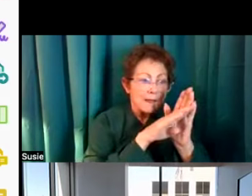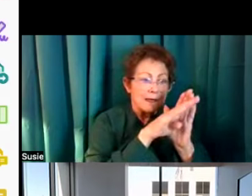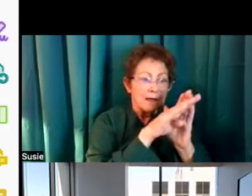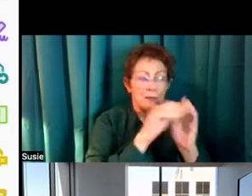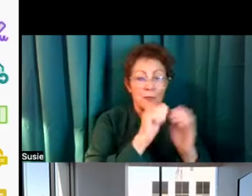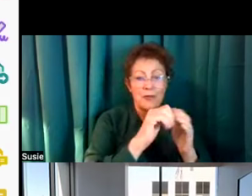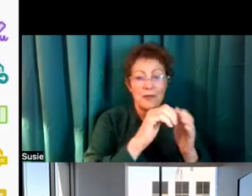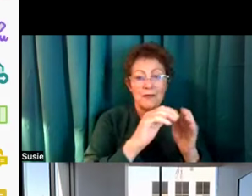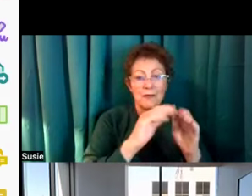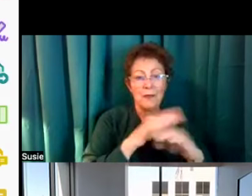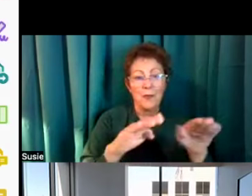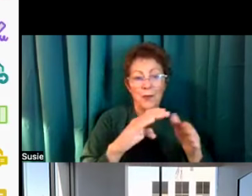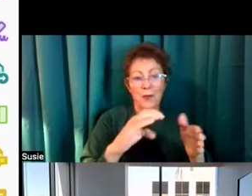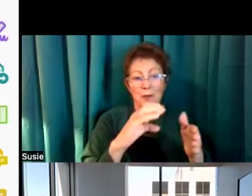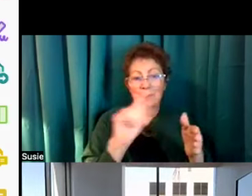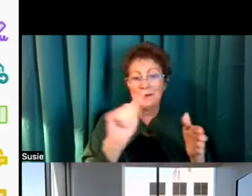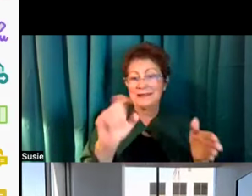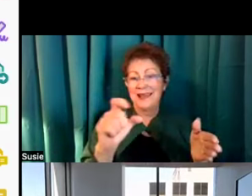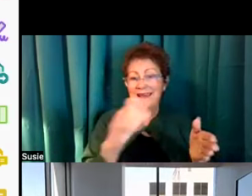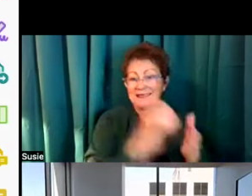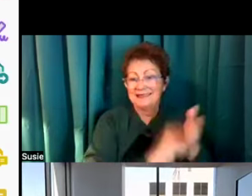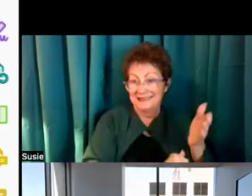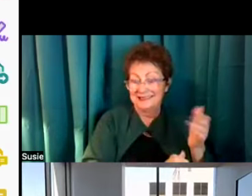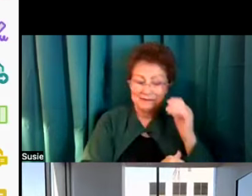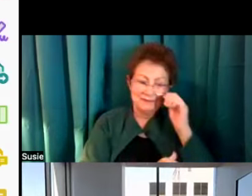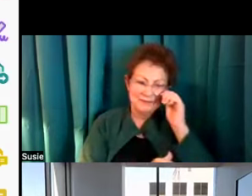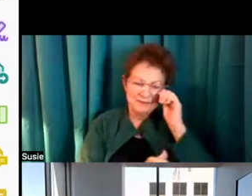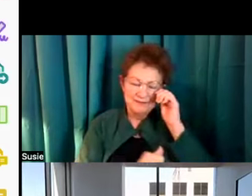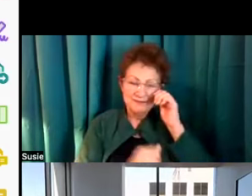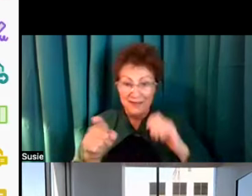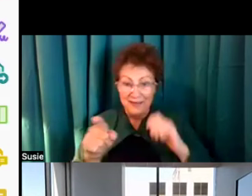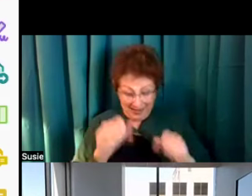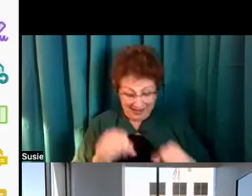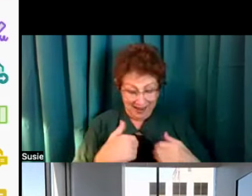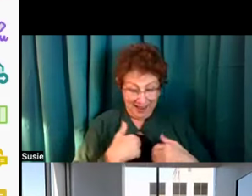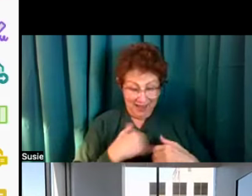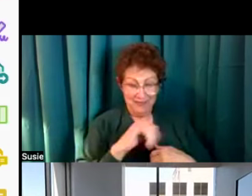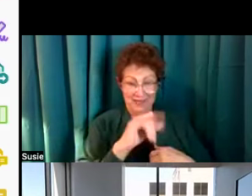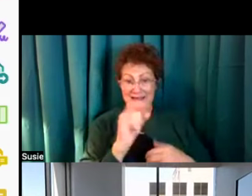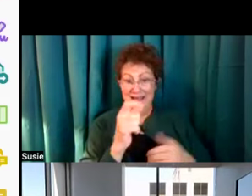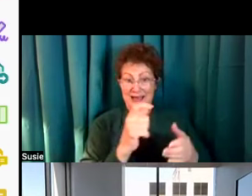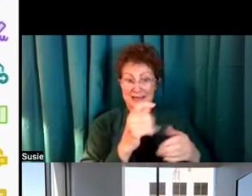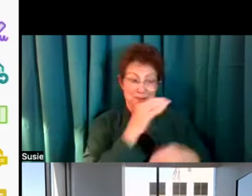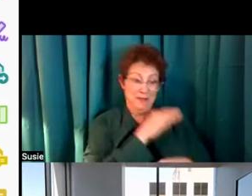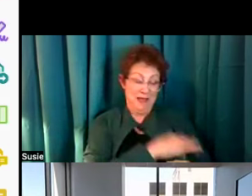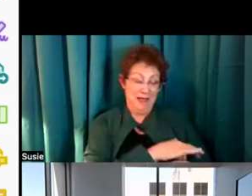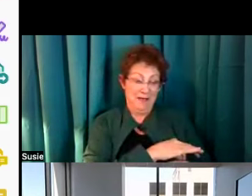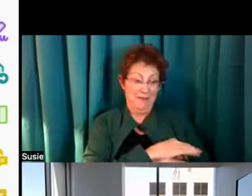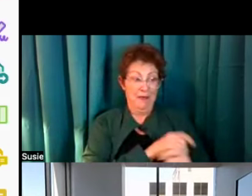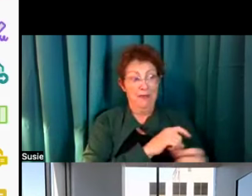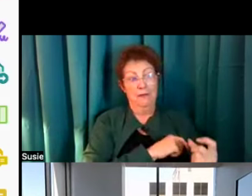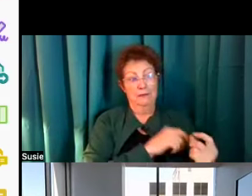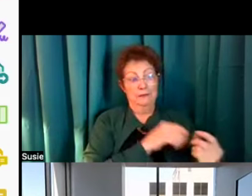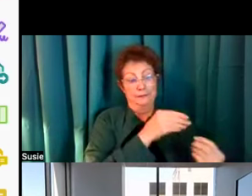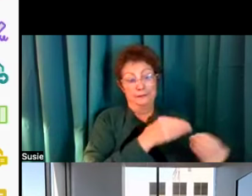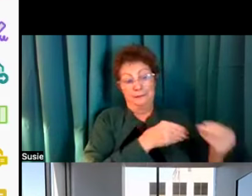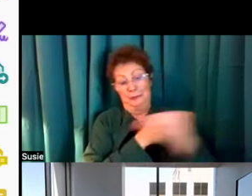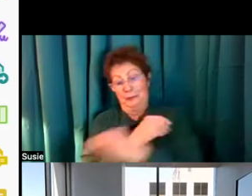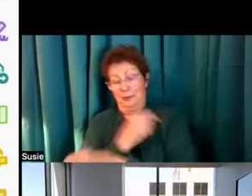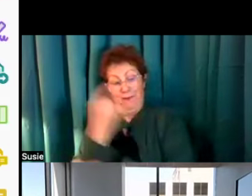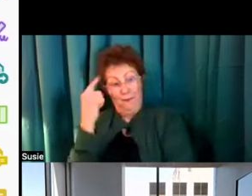dollars. And so if they were able to have that tax benefit and then, transferred off to a